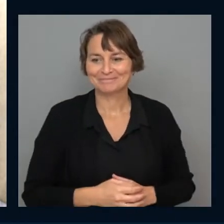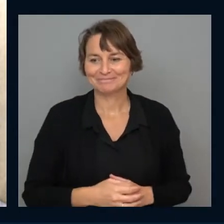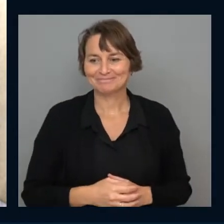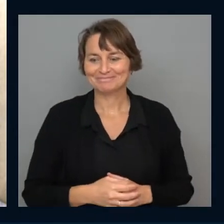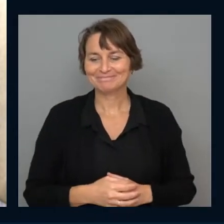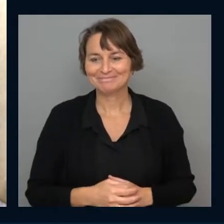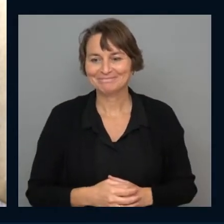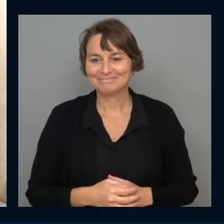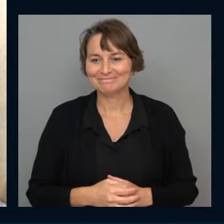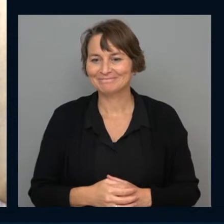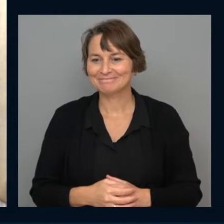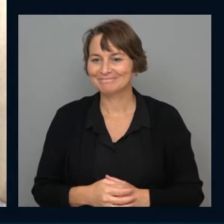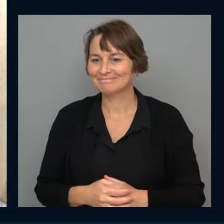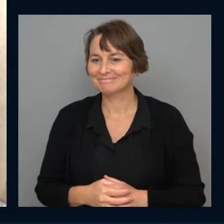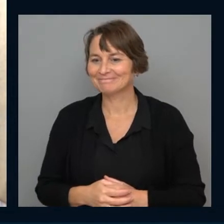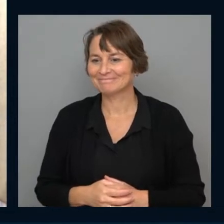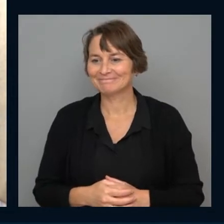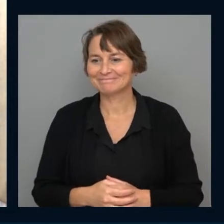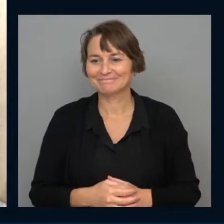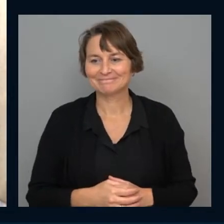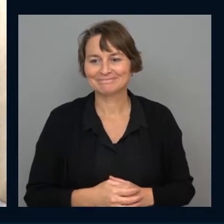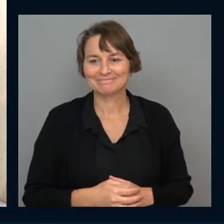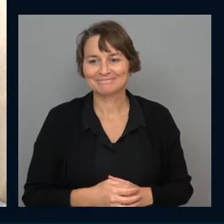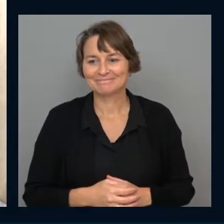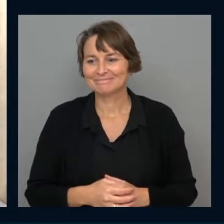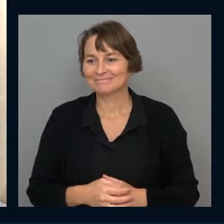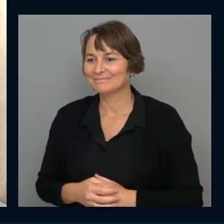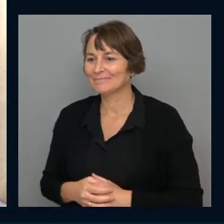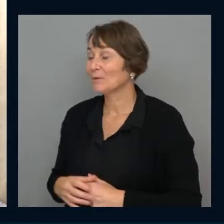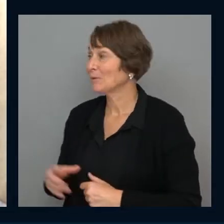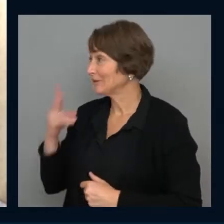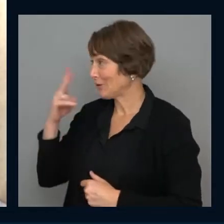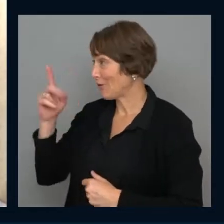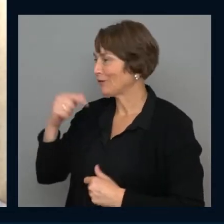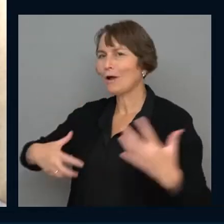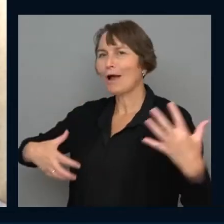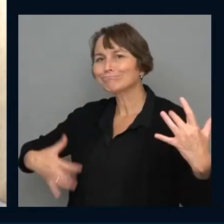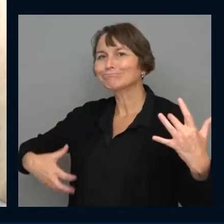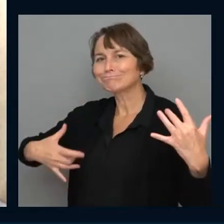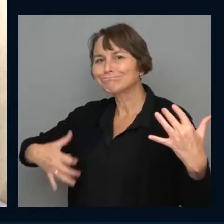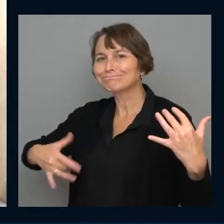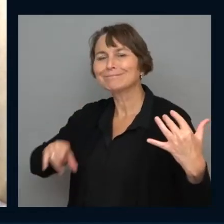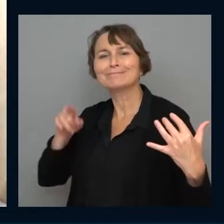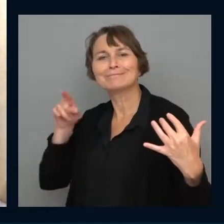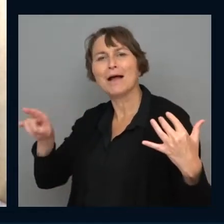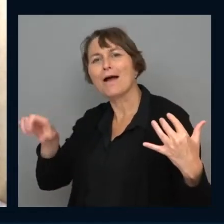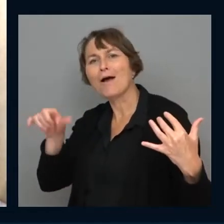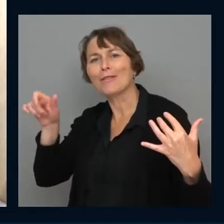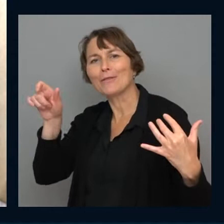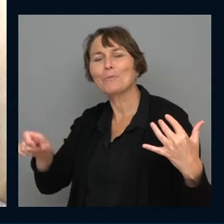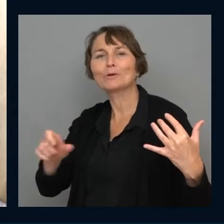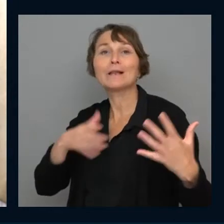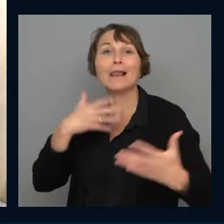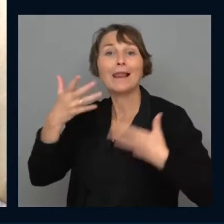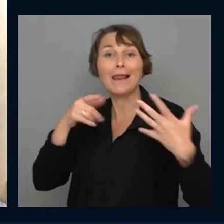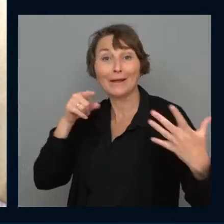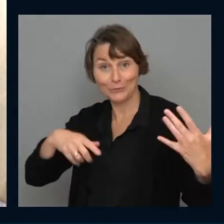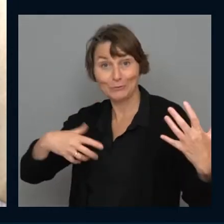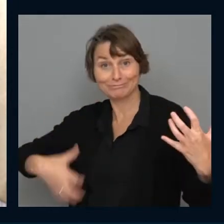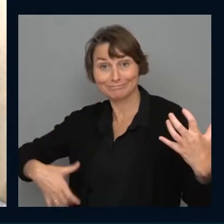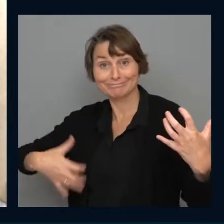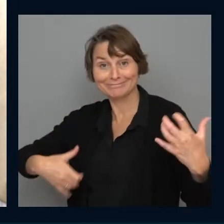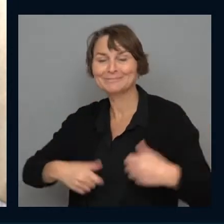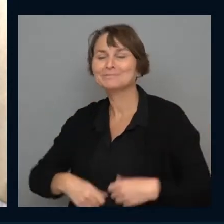some guitar during April's session. Great. Yeah, hopefully I was muted. We have 2 questions